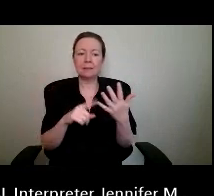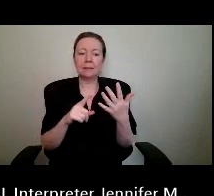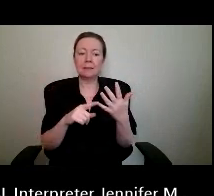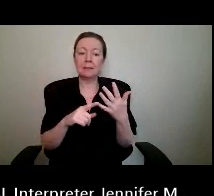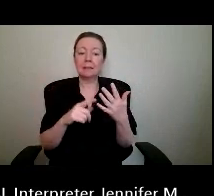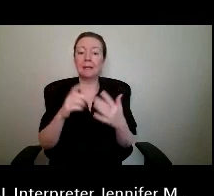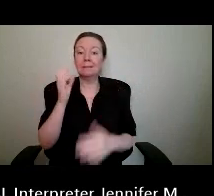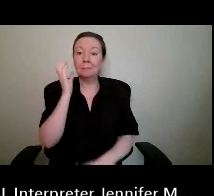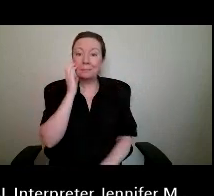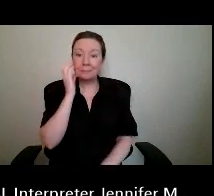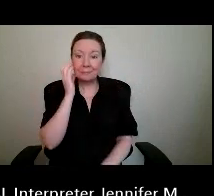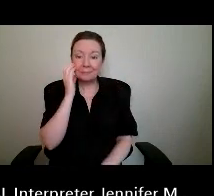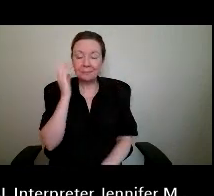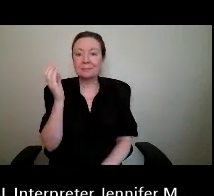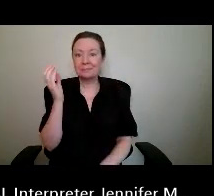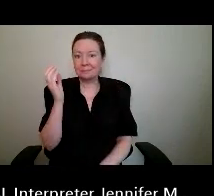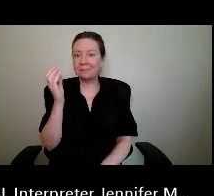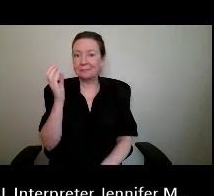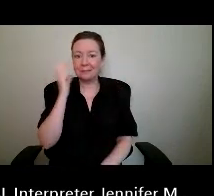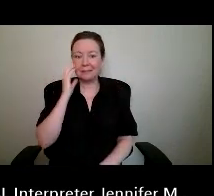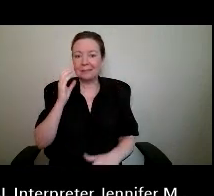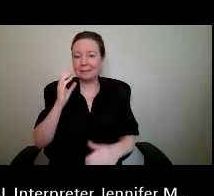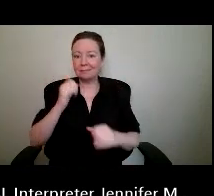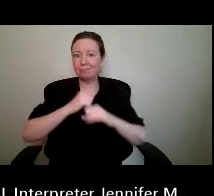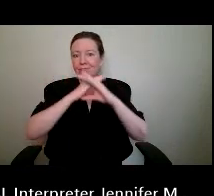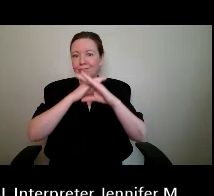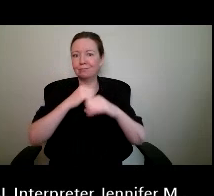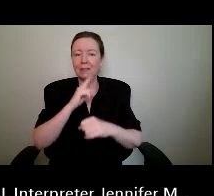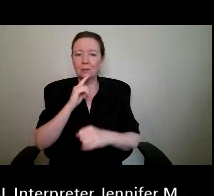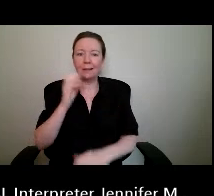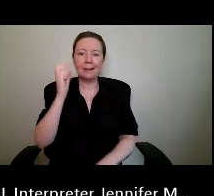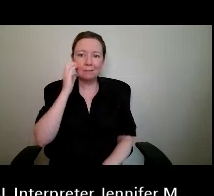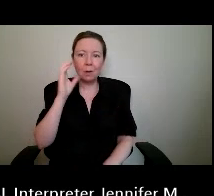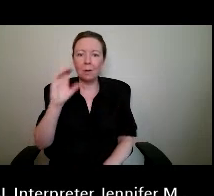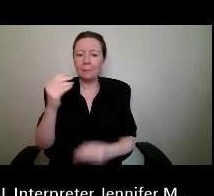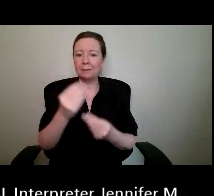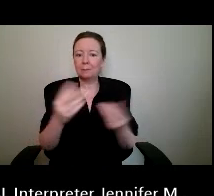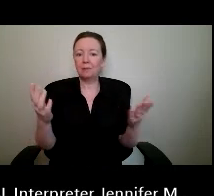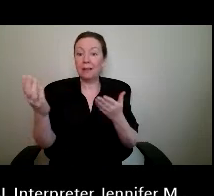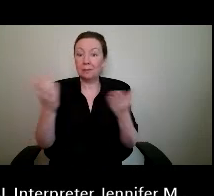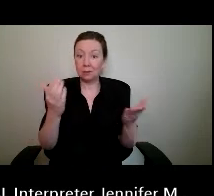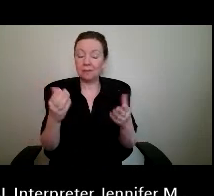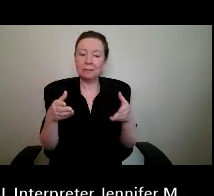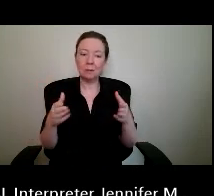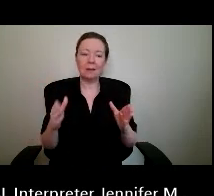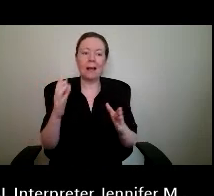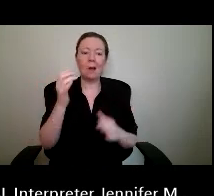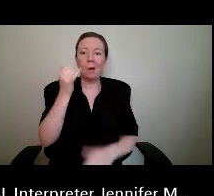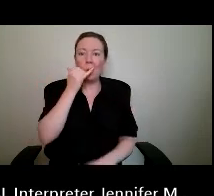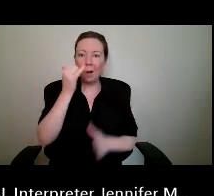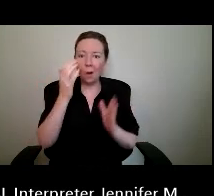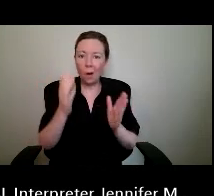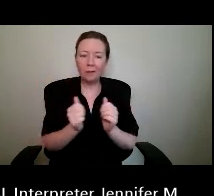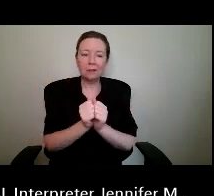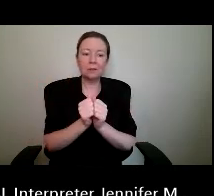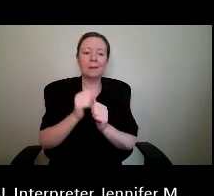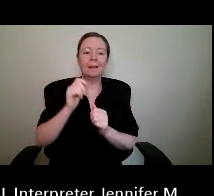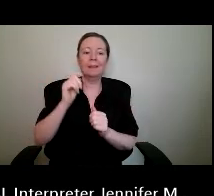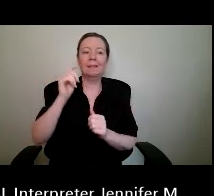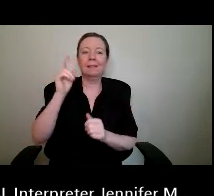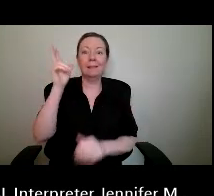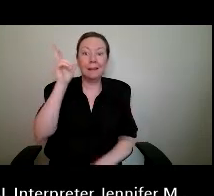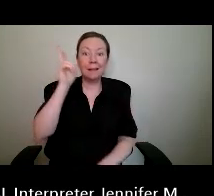one is telecommunications. So this is just ensuring that telephone companies provide services to allow callers with hearing or speech disabilities